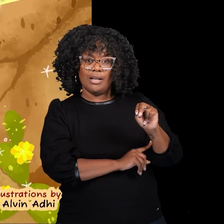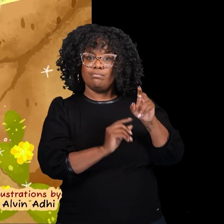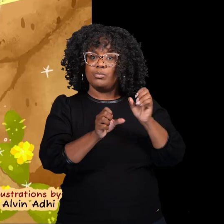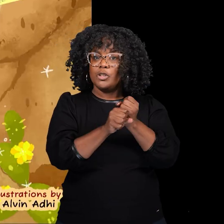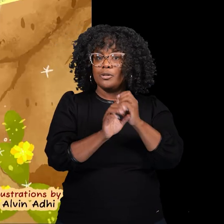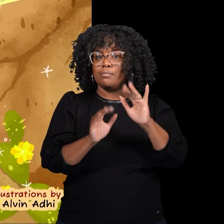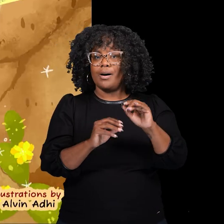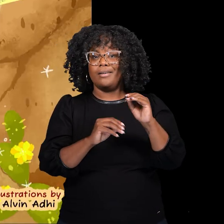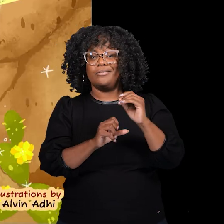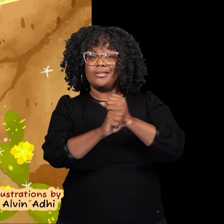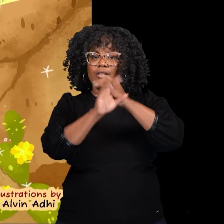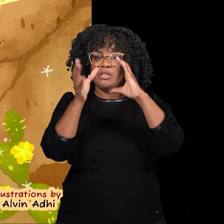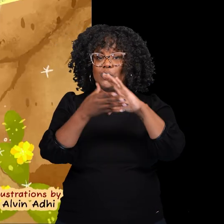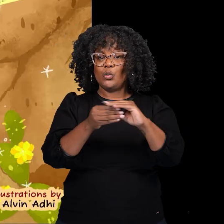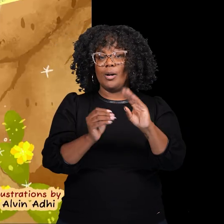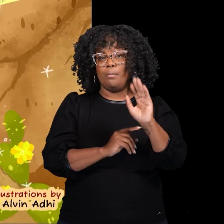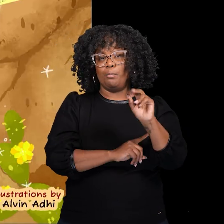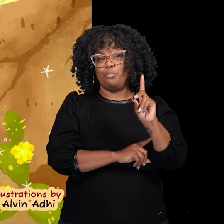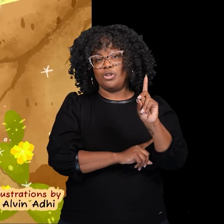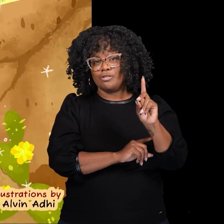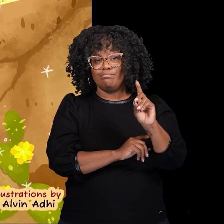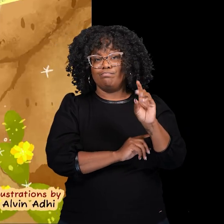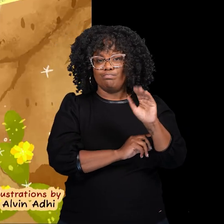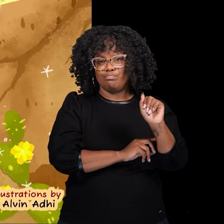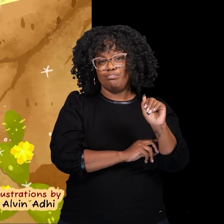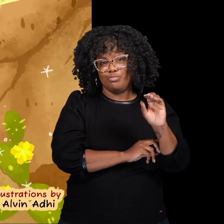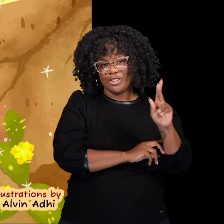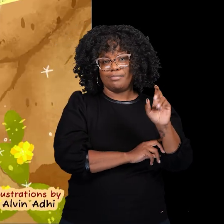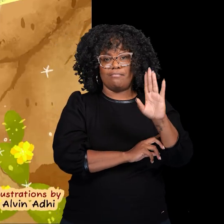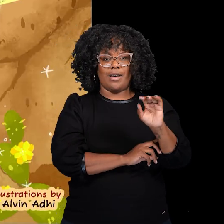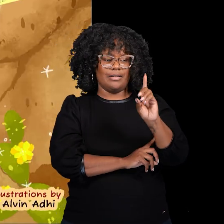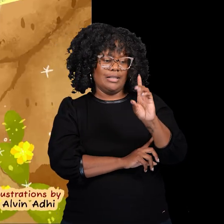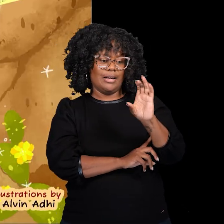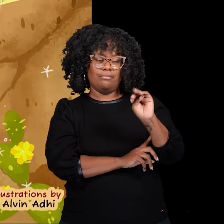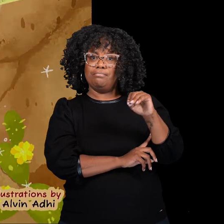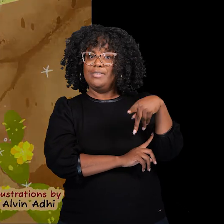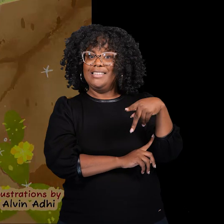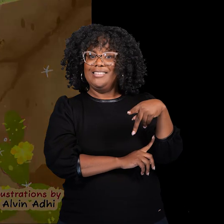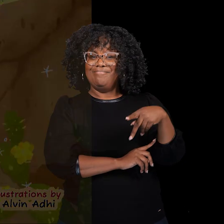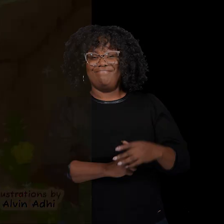This has been a production of Imagination Storybooks by DCMP.